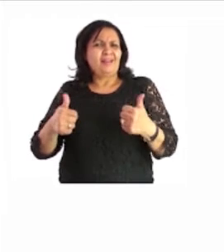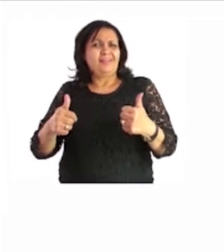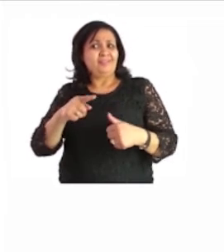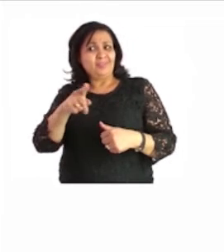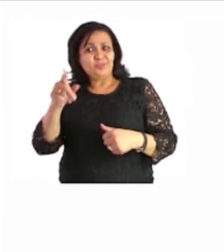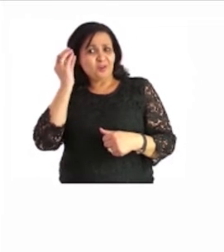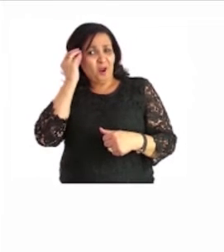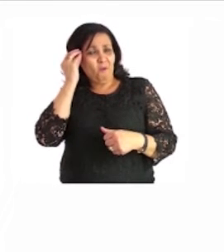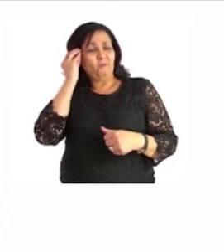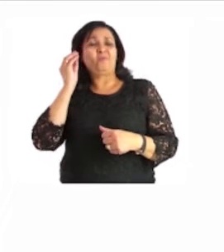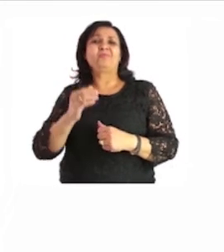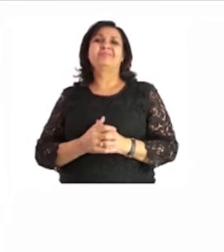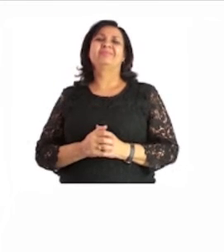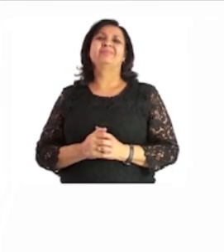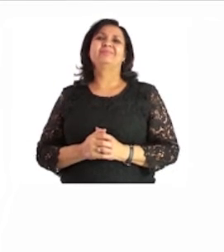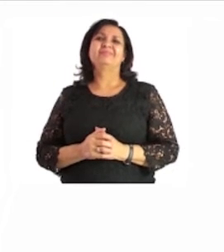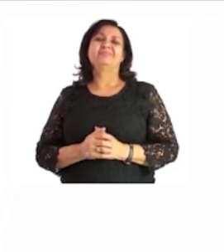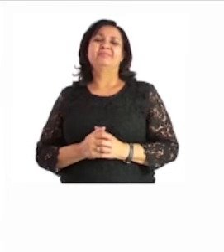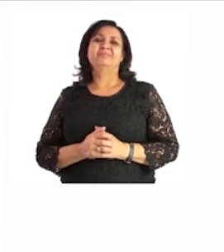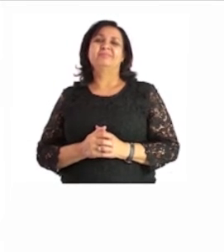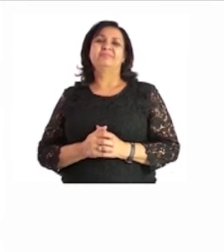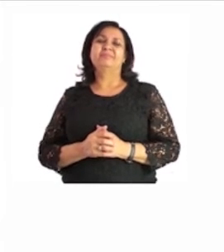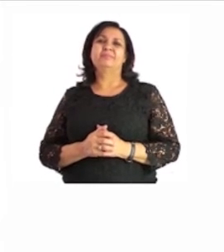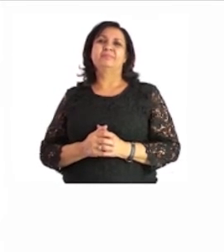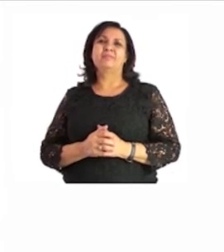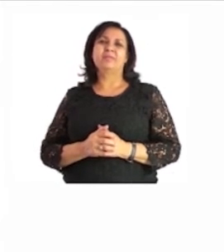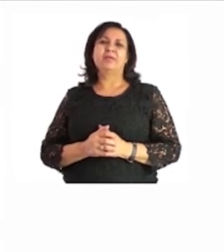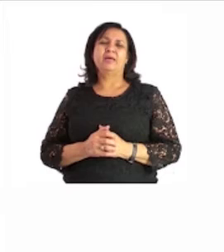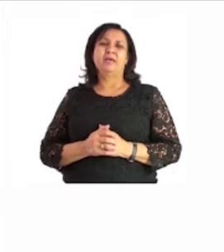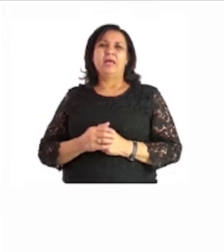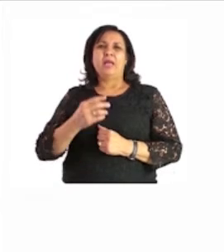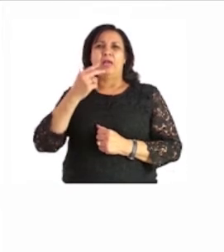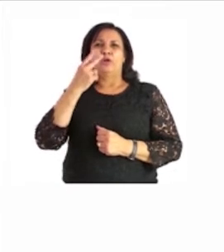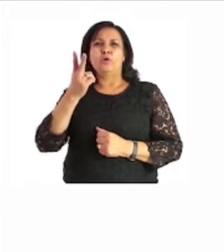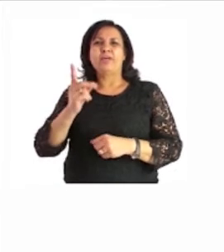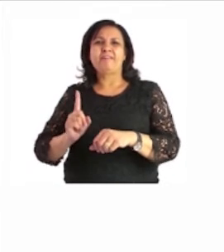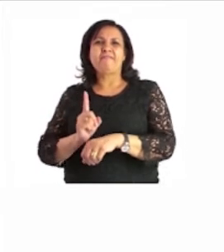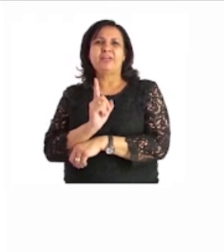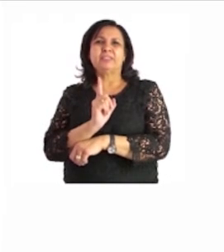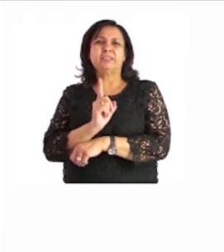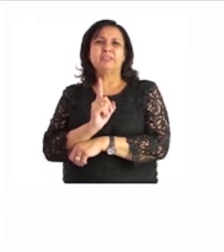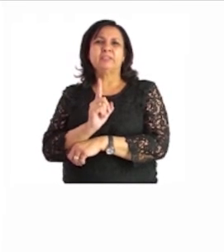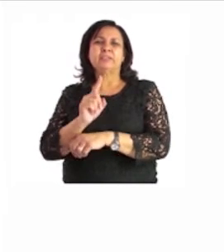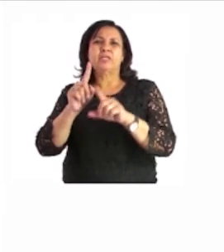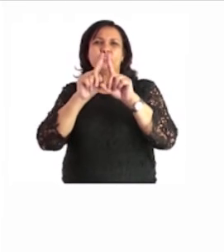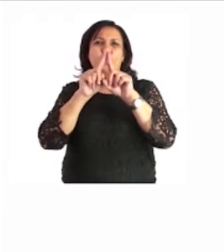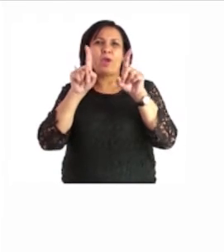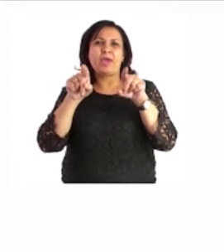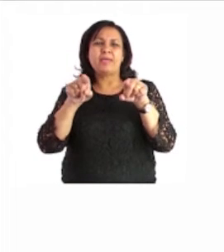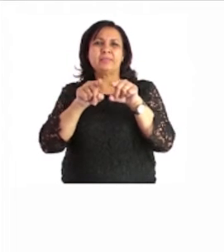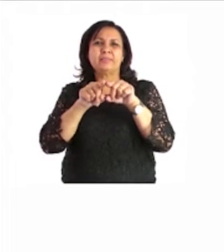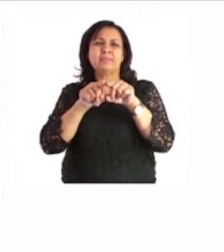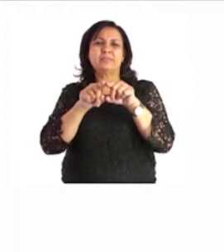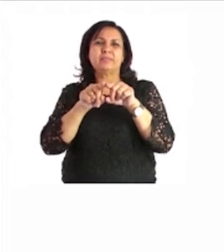Seems to me you have done this before. Now let's look at the first box. Yes, with the